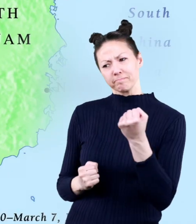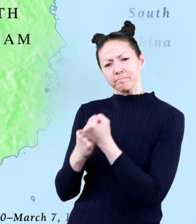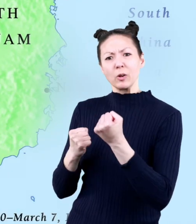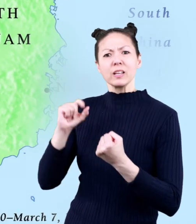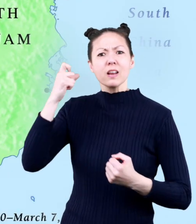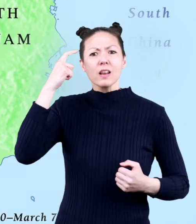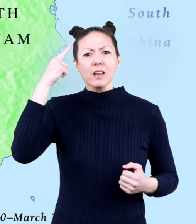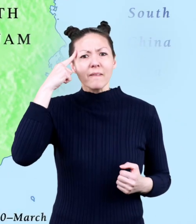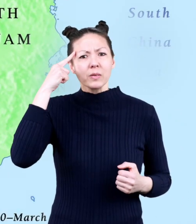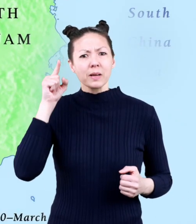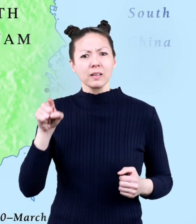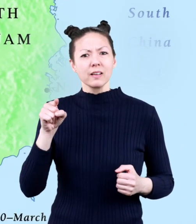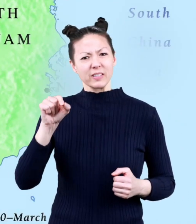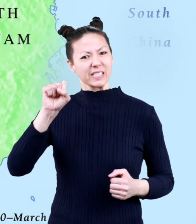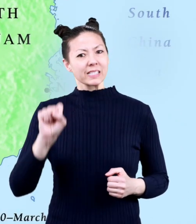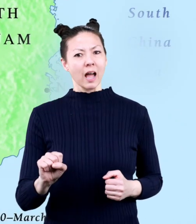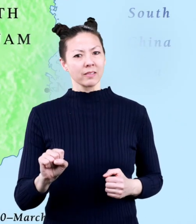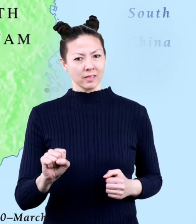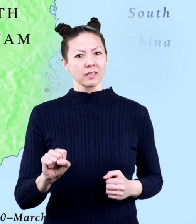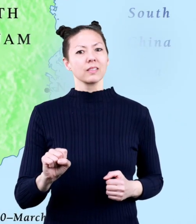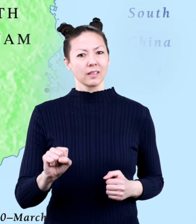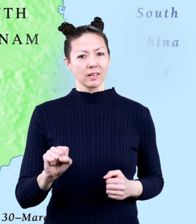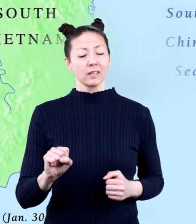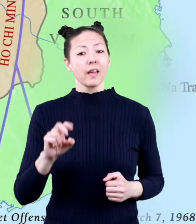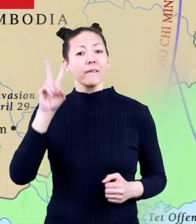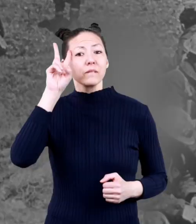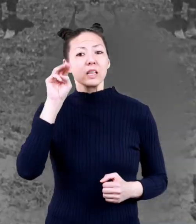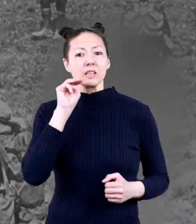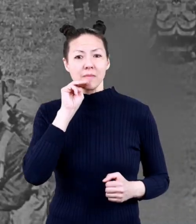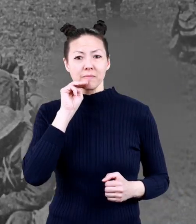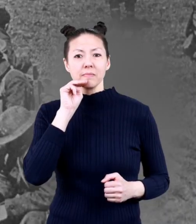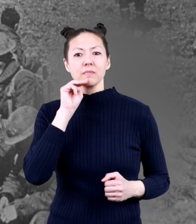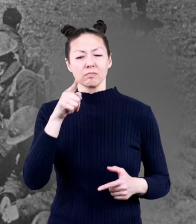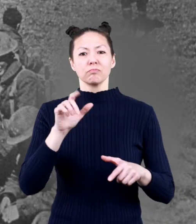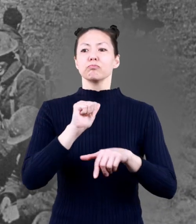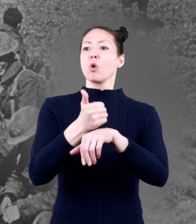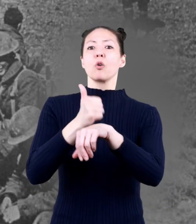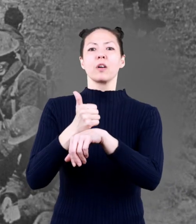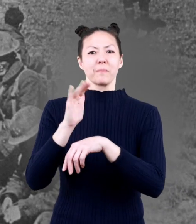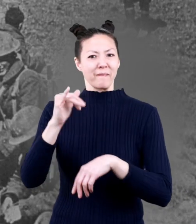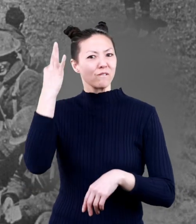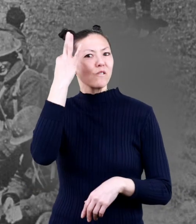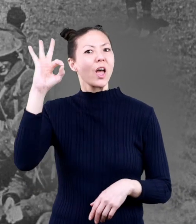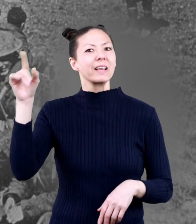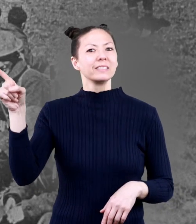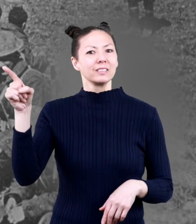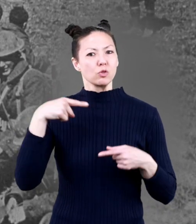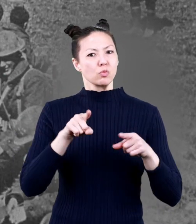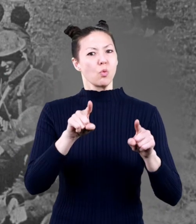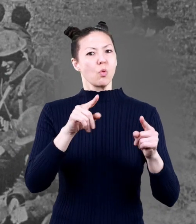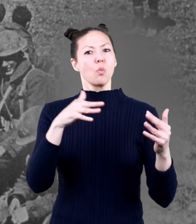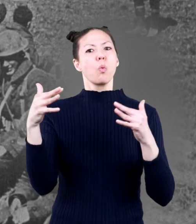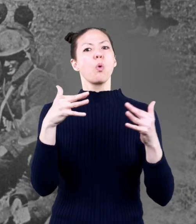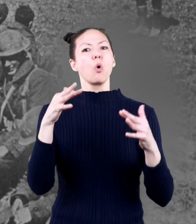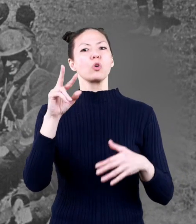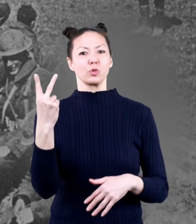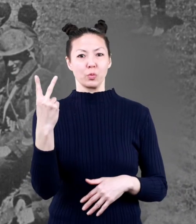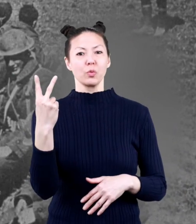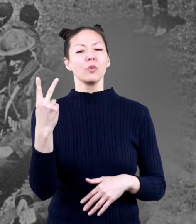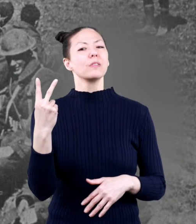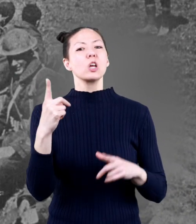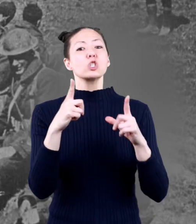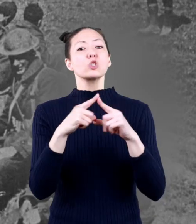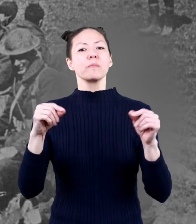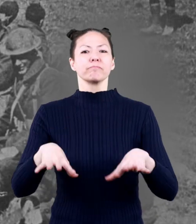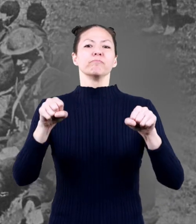with the United States supporting the government in the South. Vietnam had once been a colony of France, but during